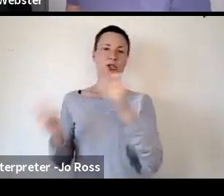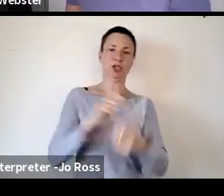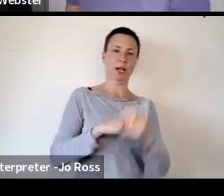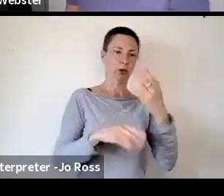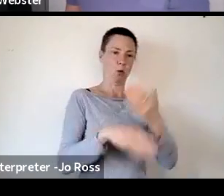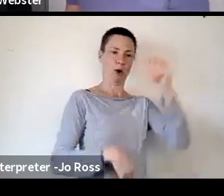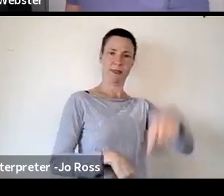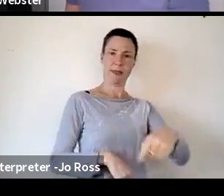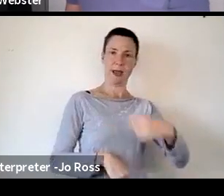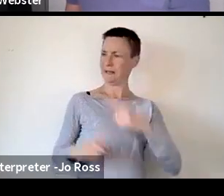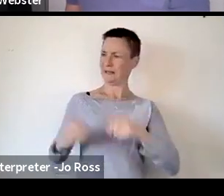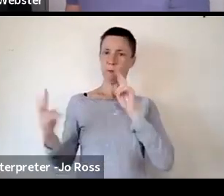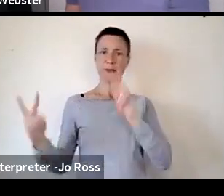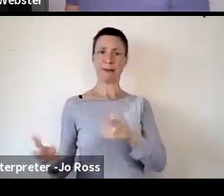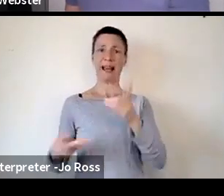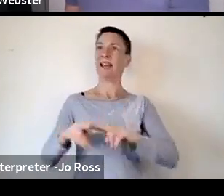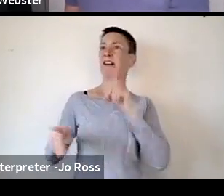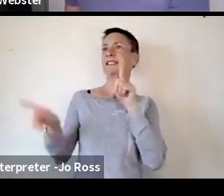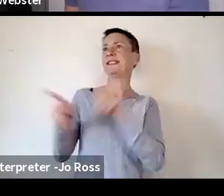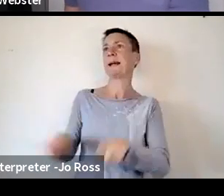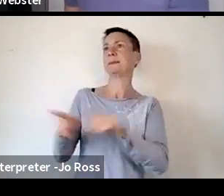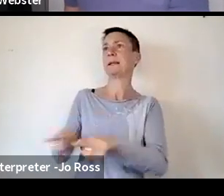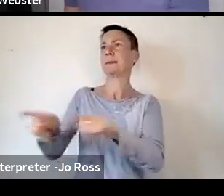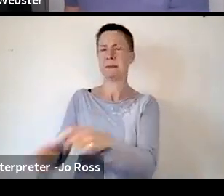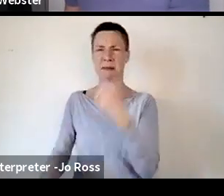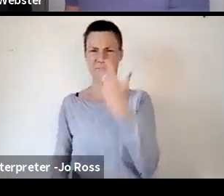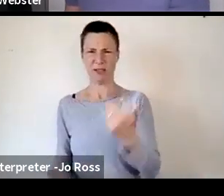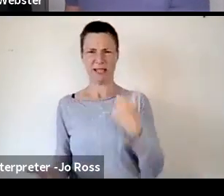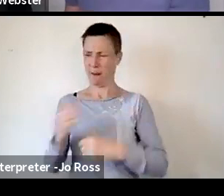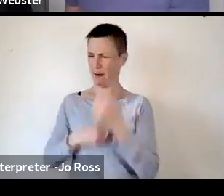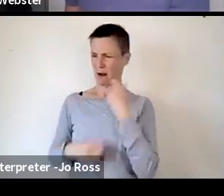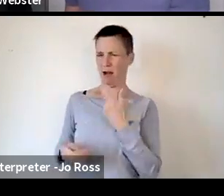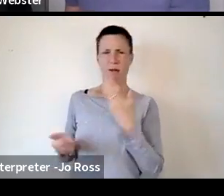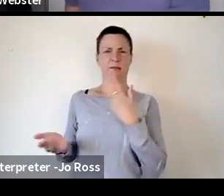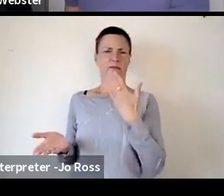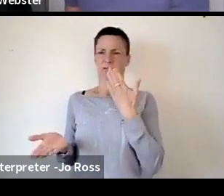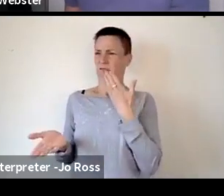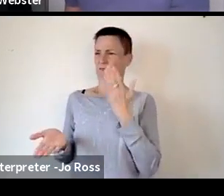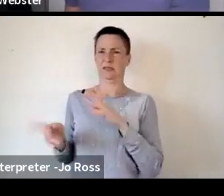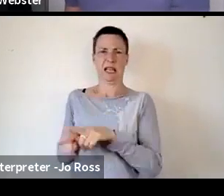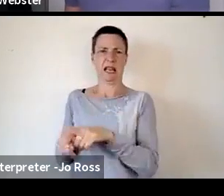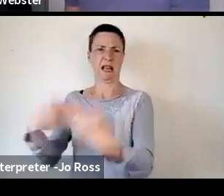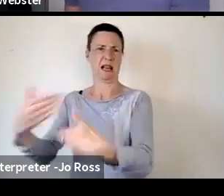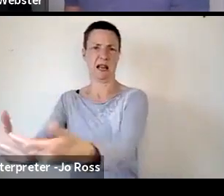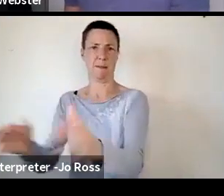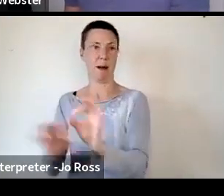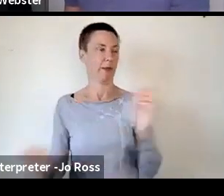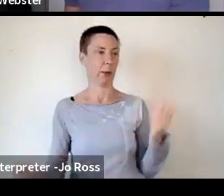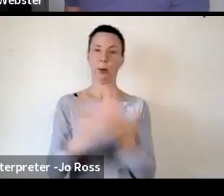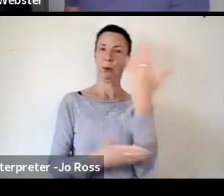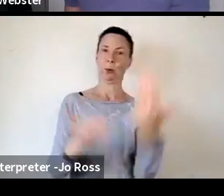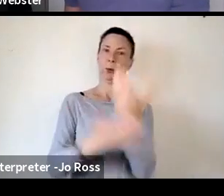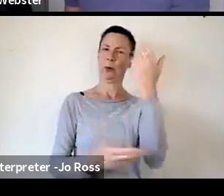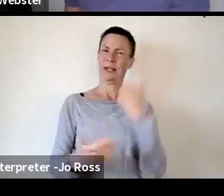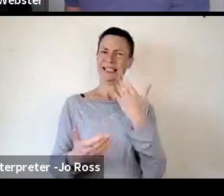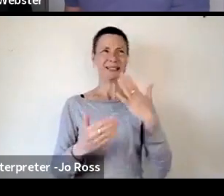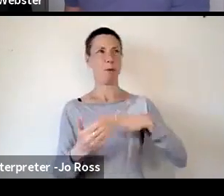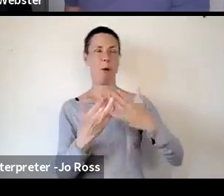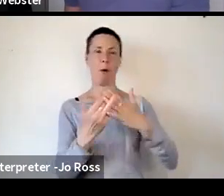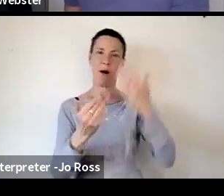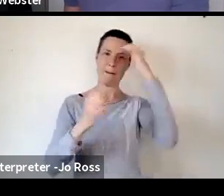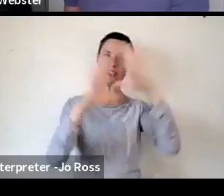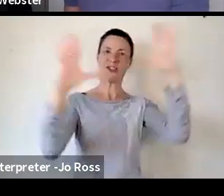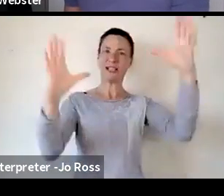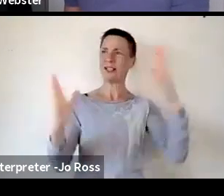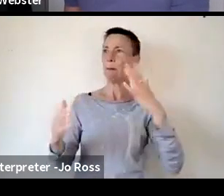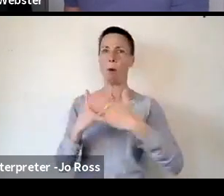have if you'd only worked on one type of show. So I think, yeah, there's a general thing that the industry needs to work on, and sort of take more